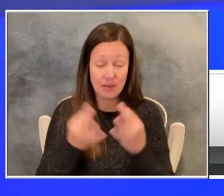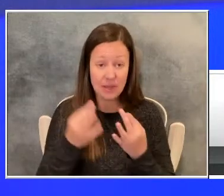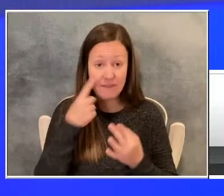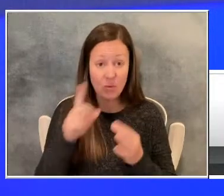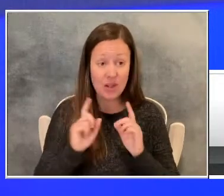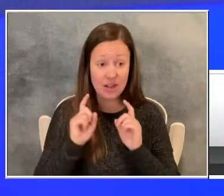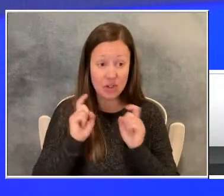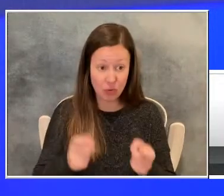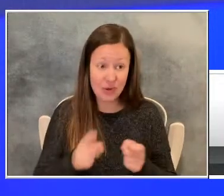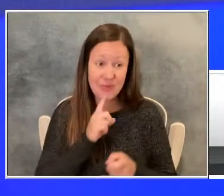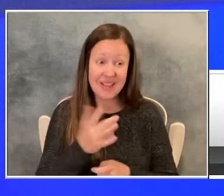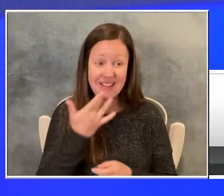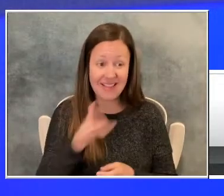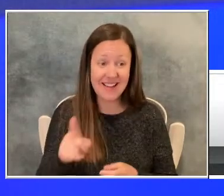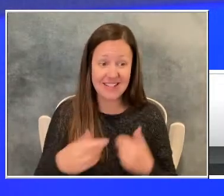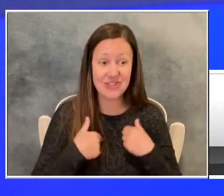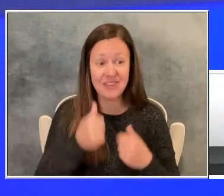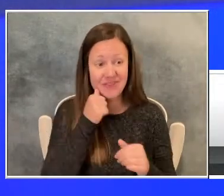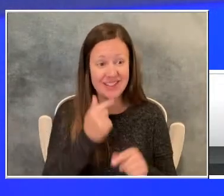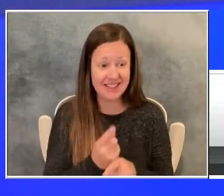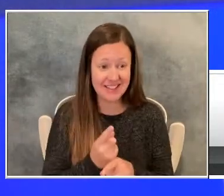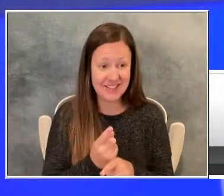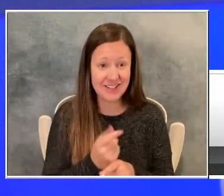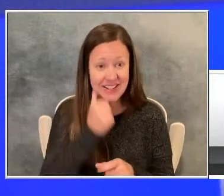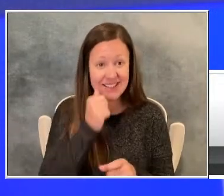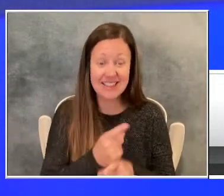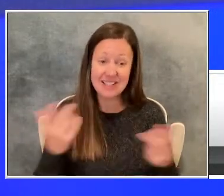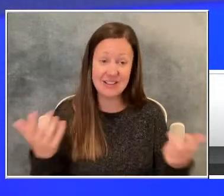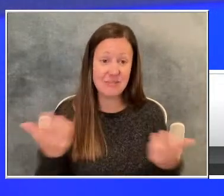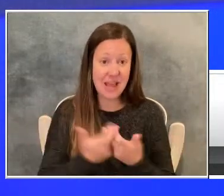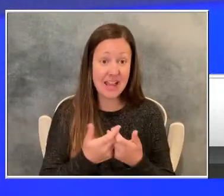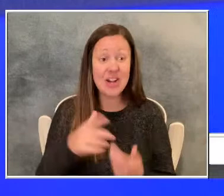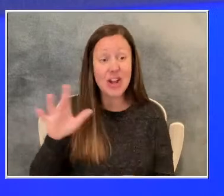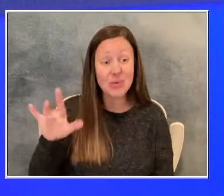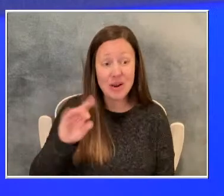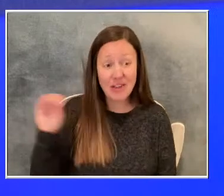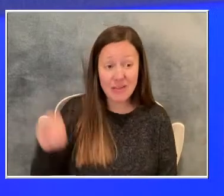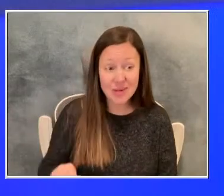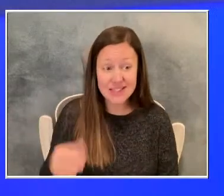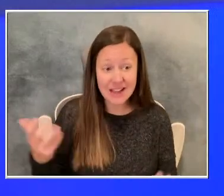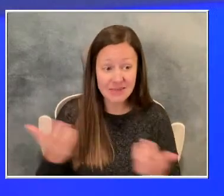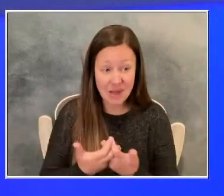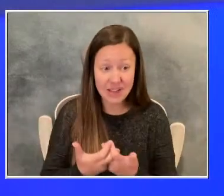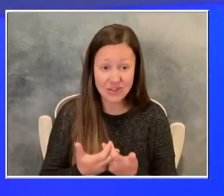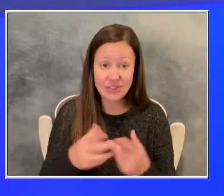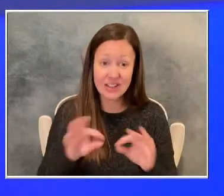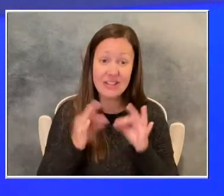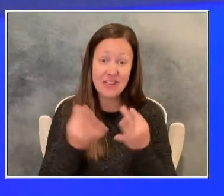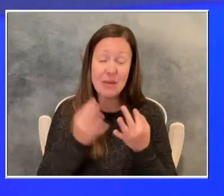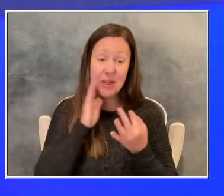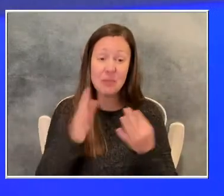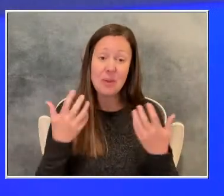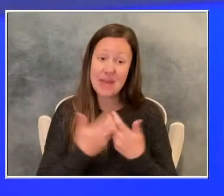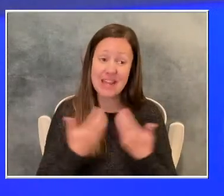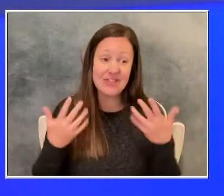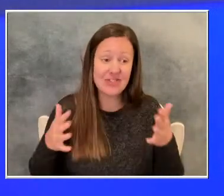have a sister who was a match. There's a 25% chance in the family that you may have a match within the